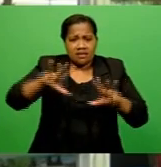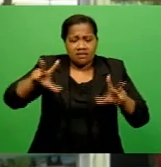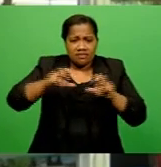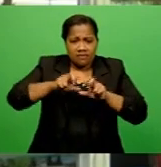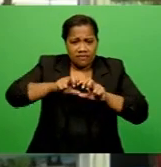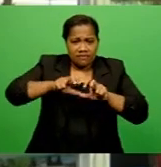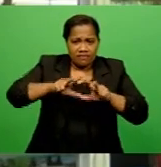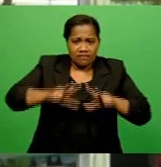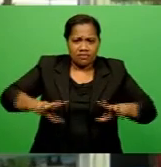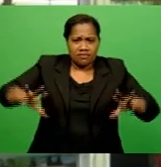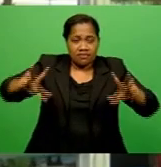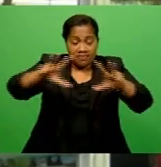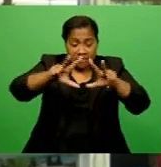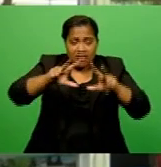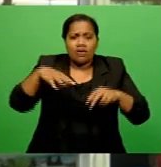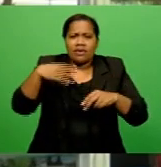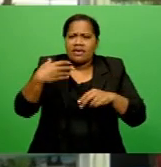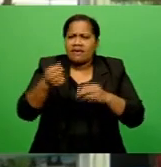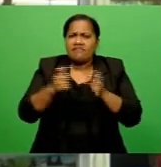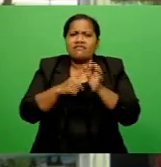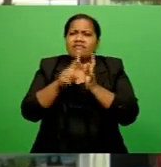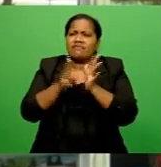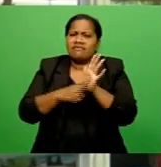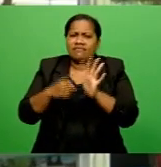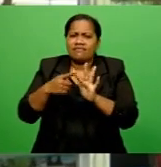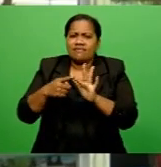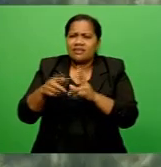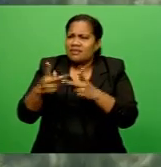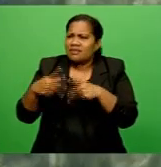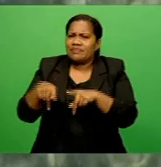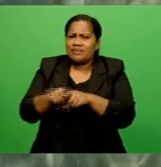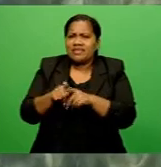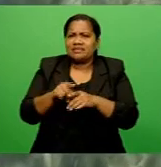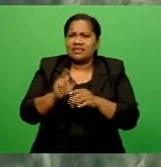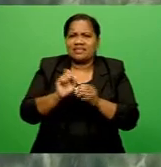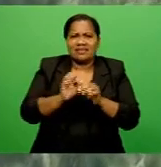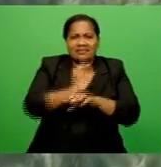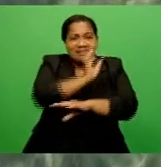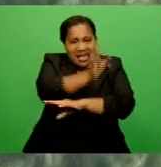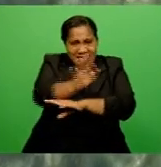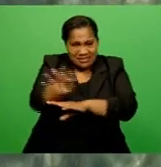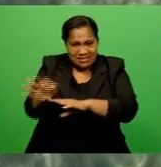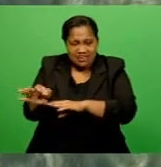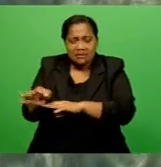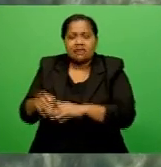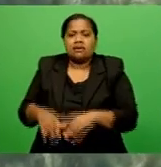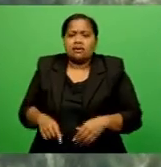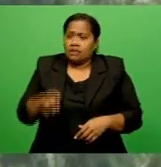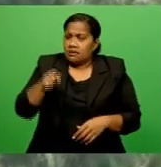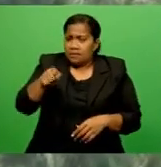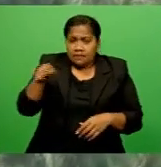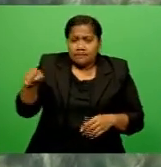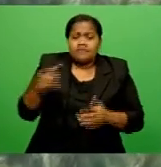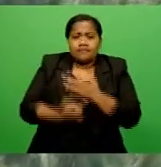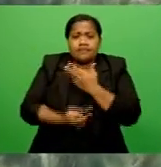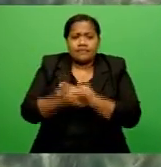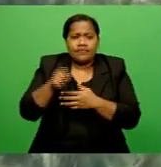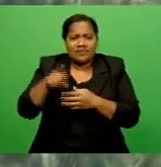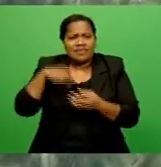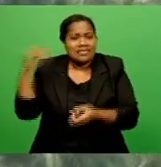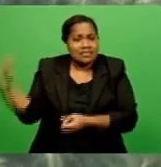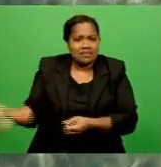in the islands, in the maritime islands, which we conceive to be a power base in terms of